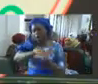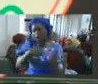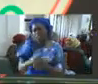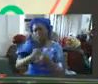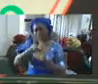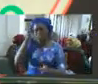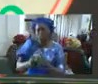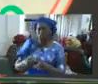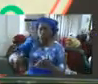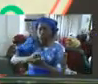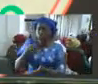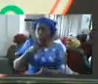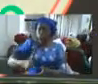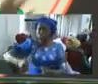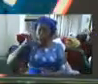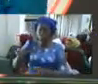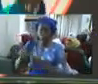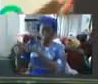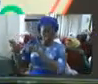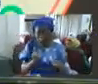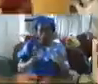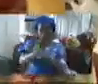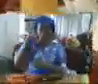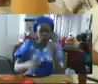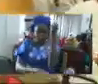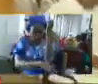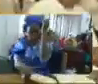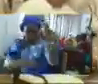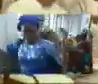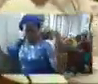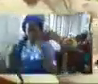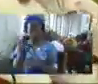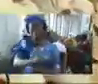And those who refuse to move, God will uproot them.